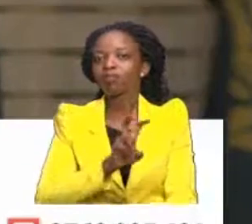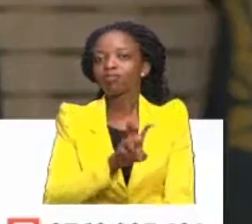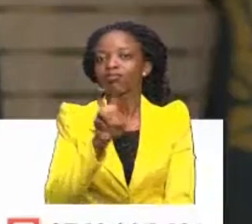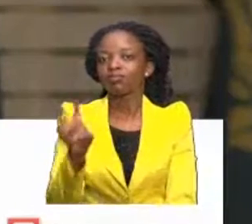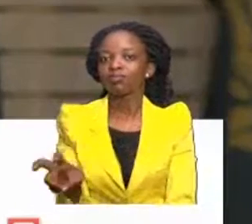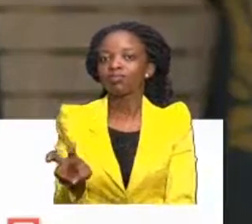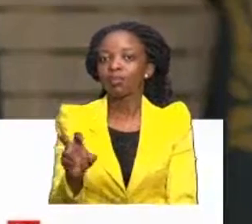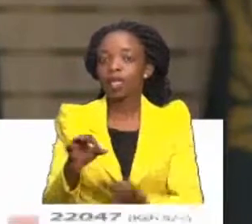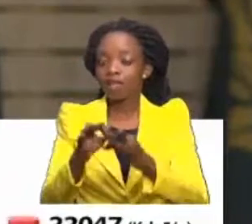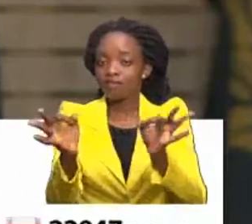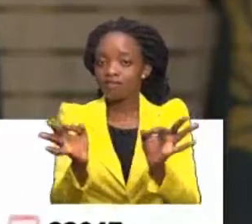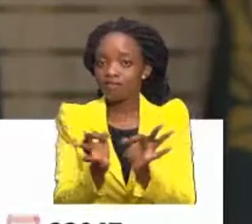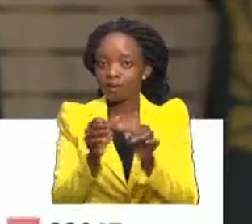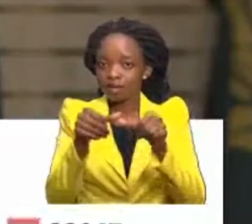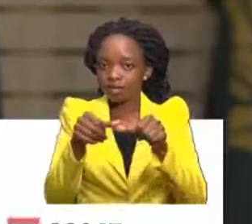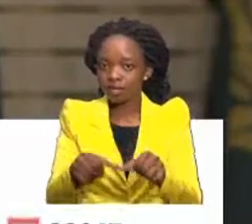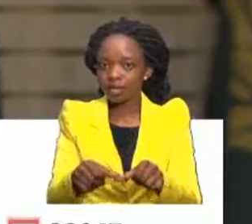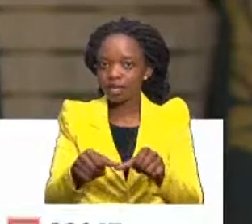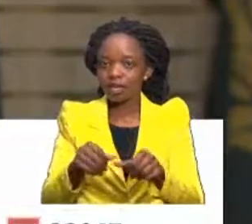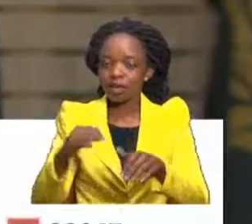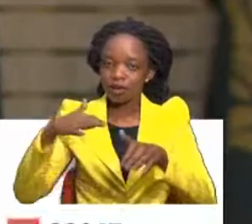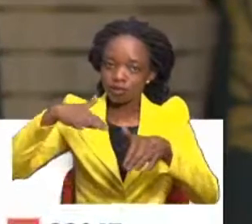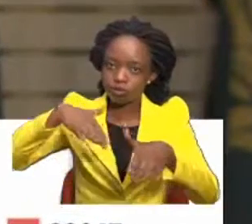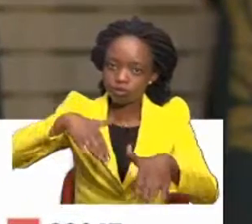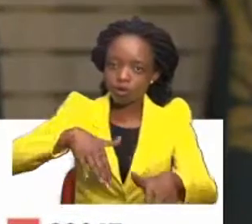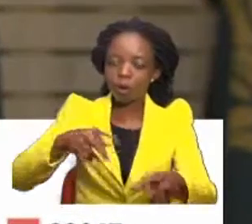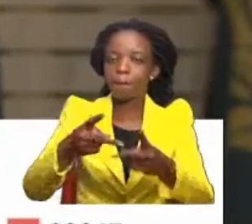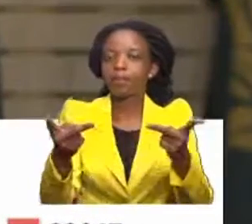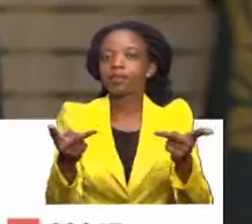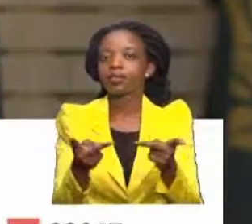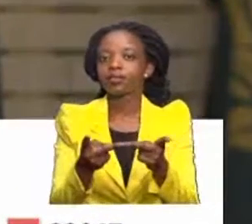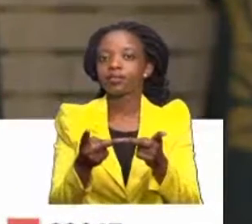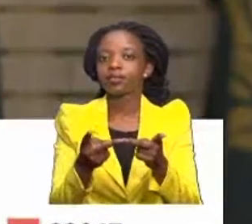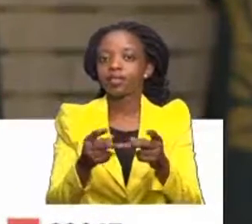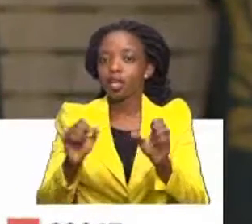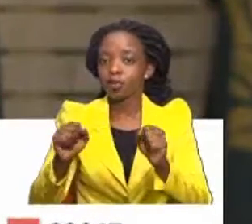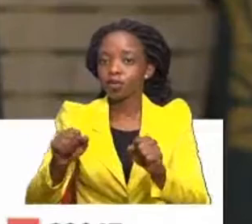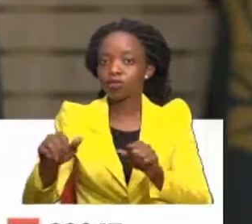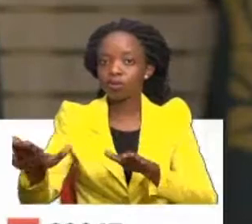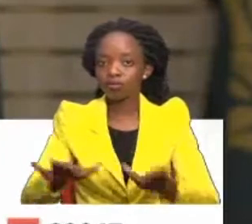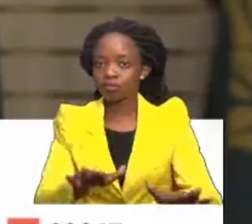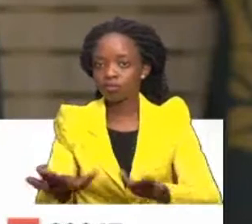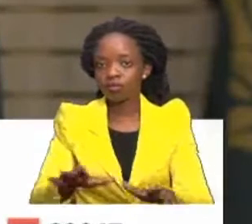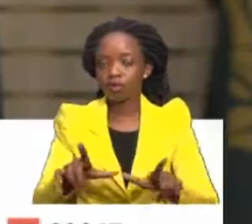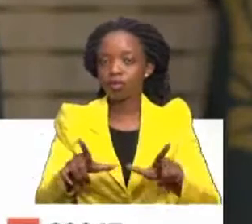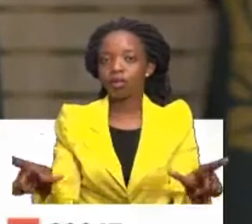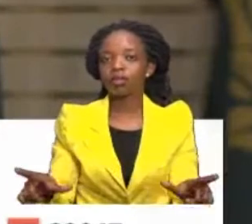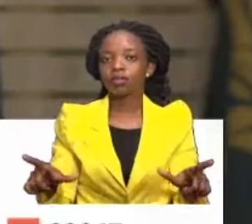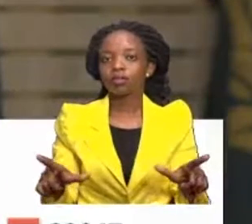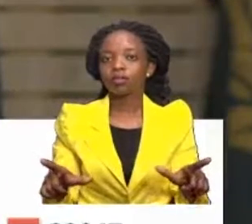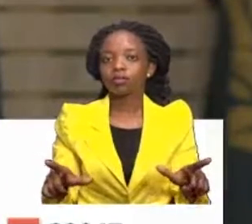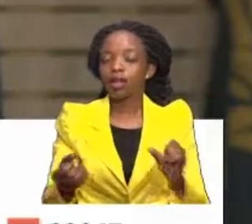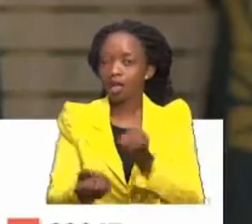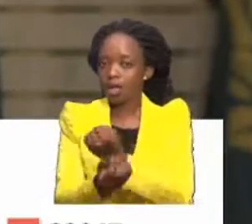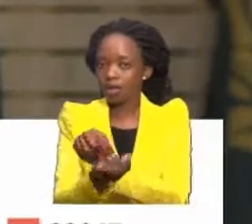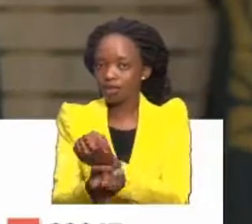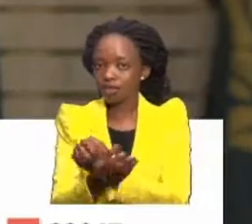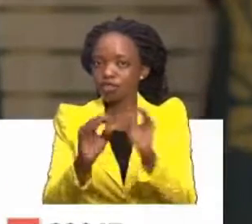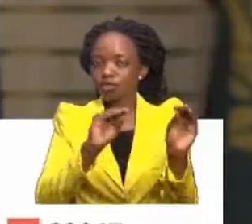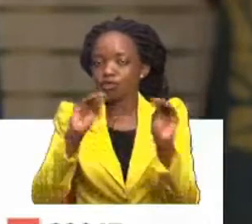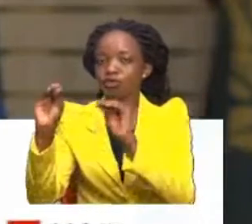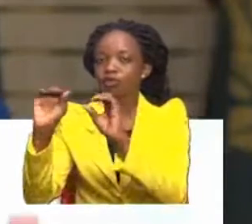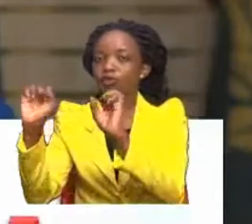families living on steep slopes that are susceptible to landslides and mud flows are advised to move to